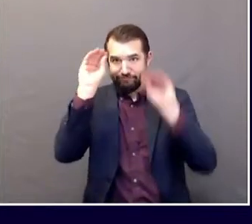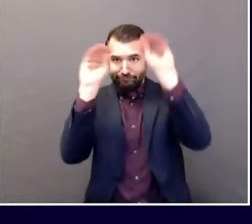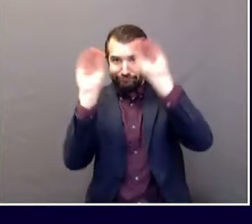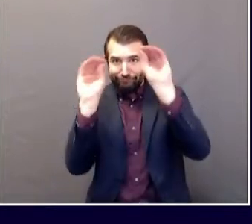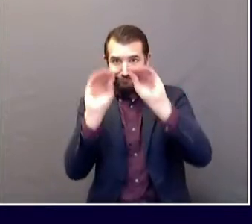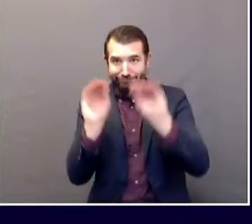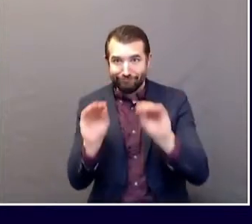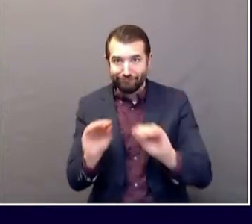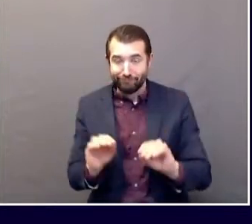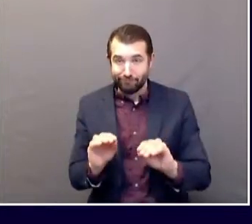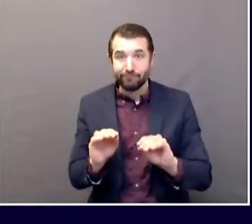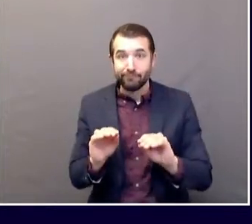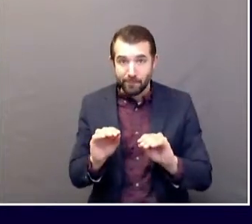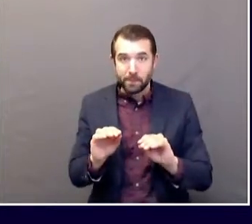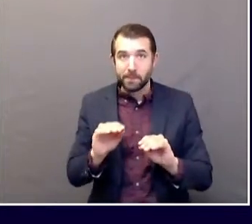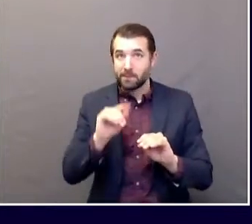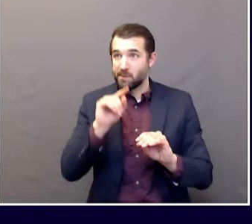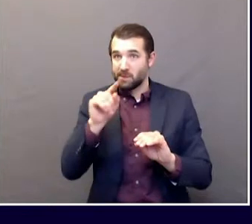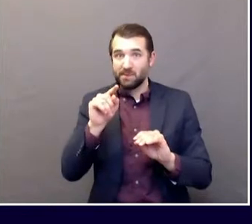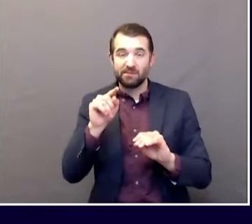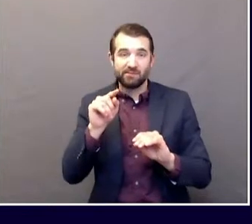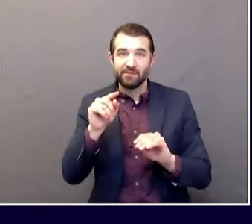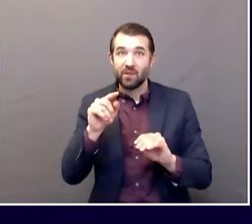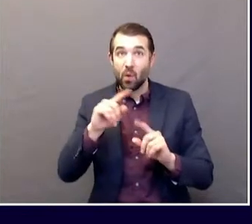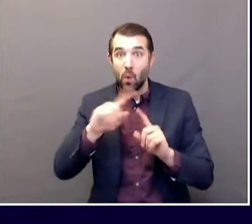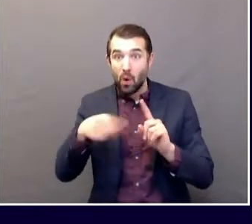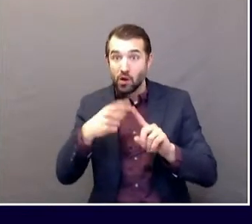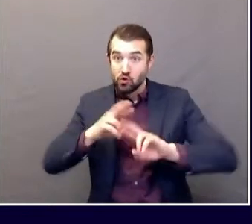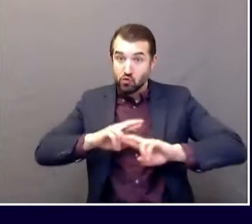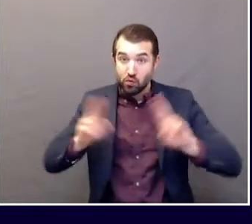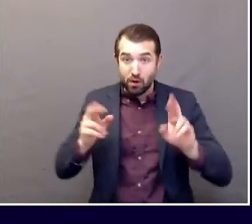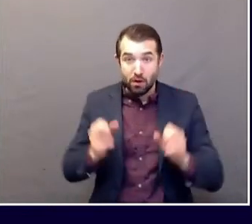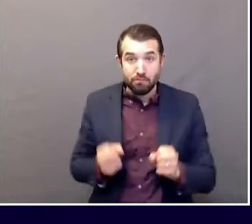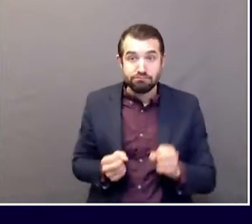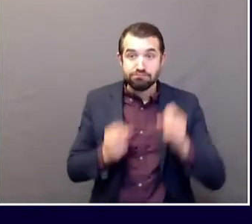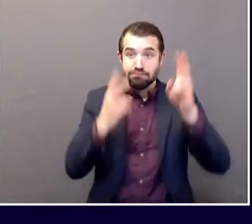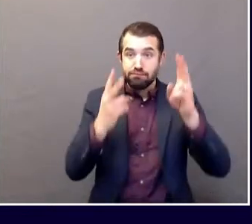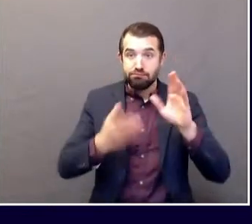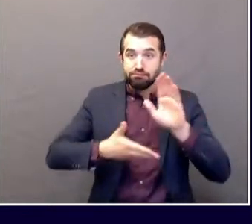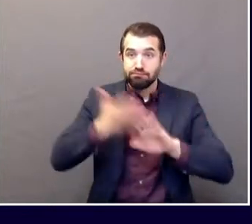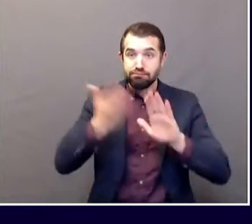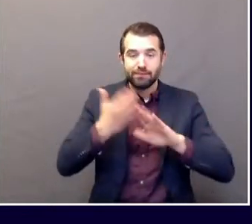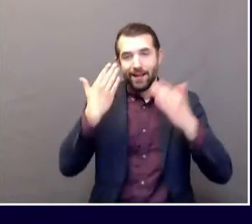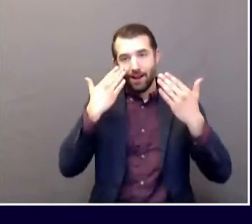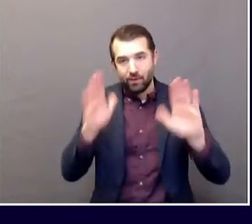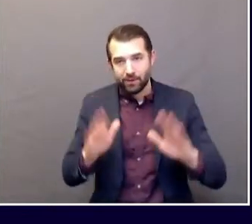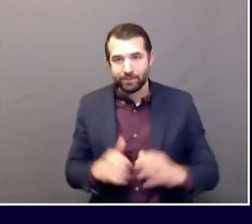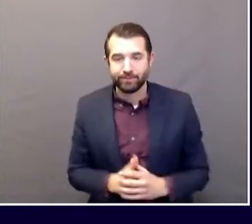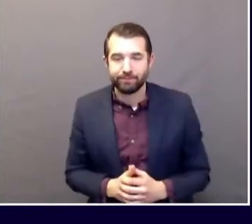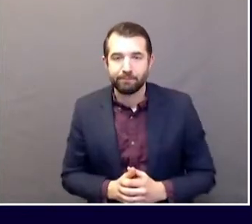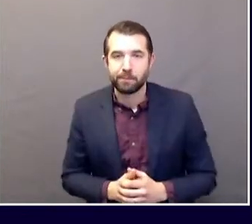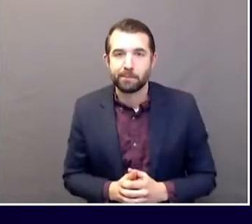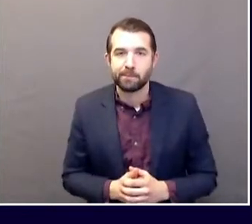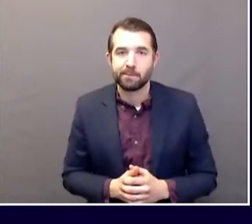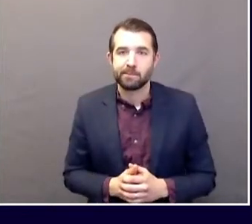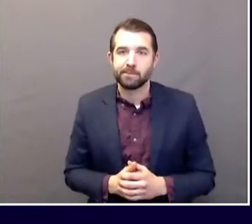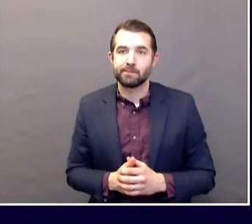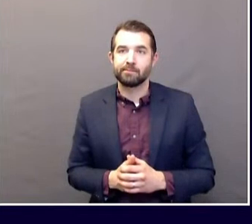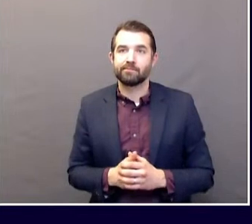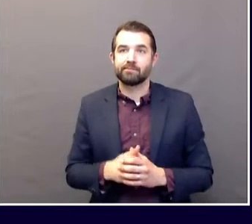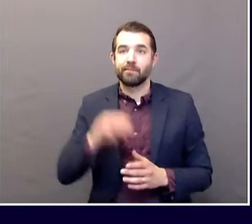than to say that we're still making progress on it. Thank you. Let me turn to Megan at WMTW